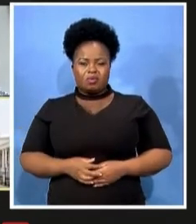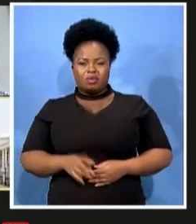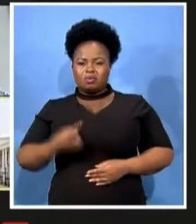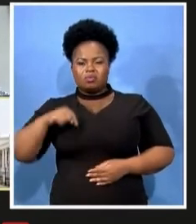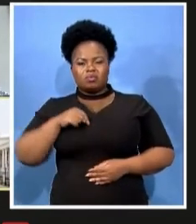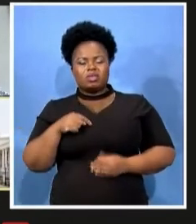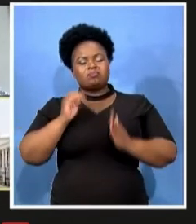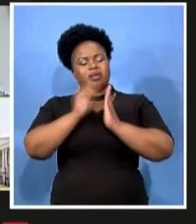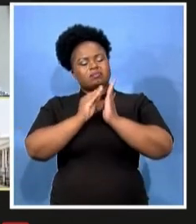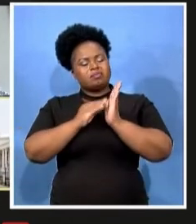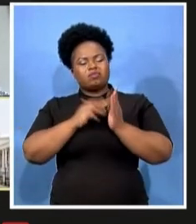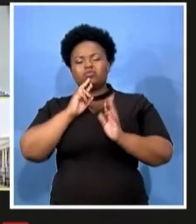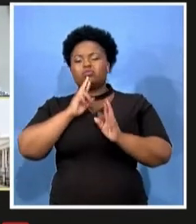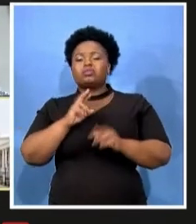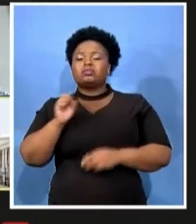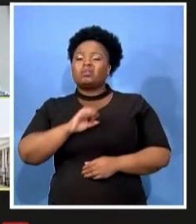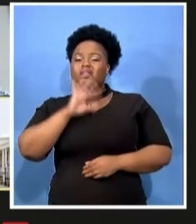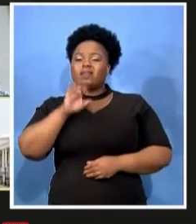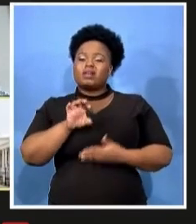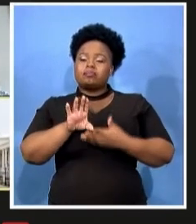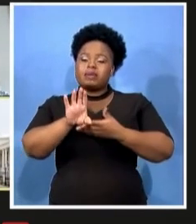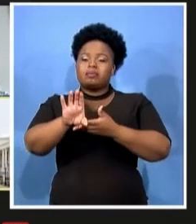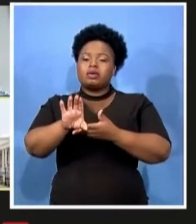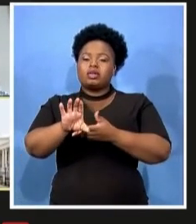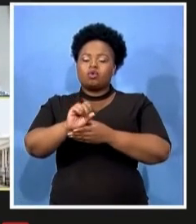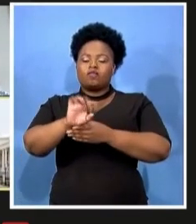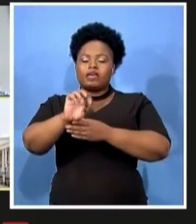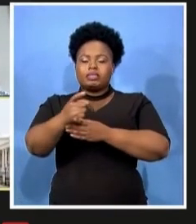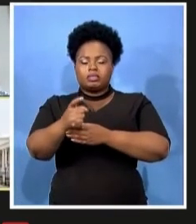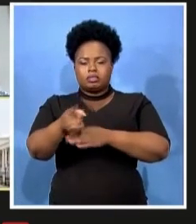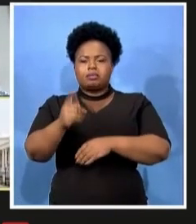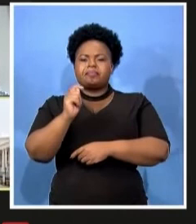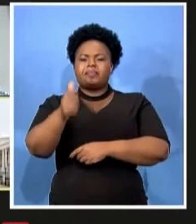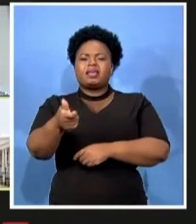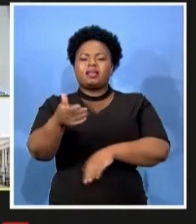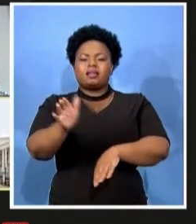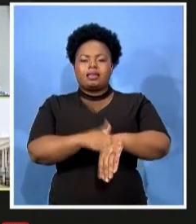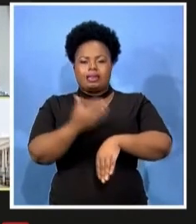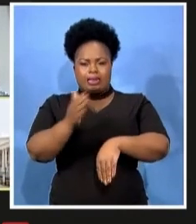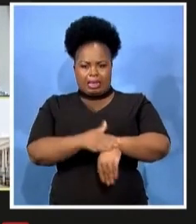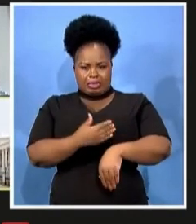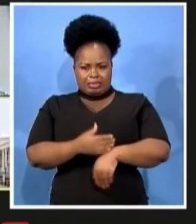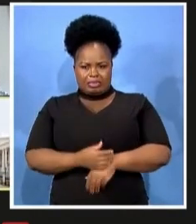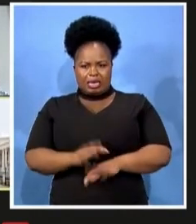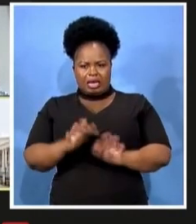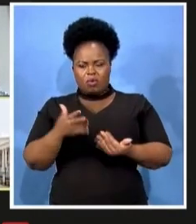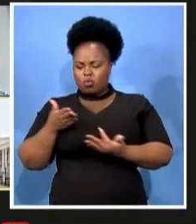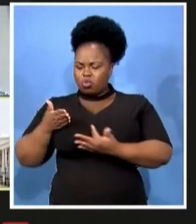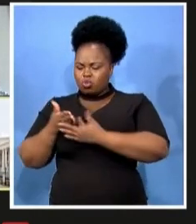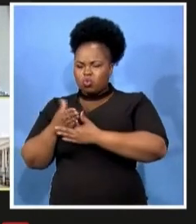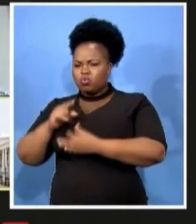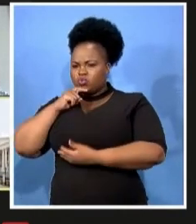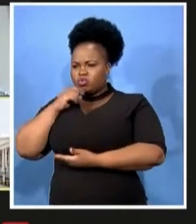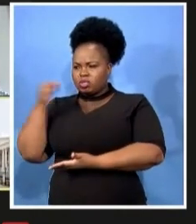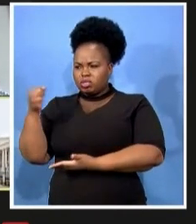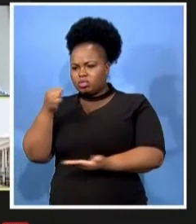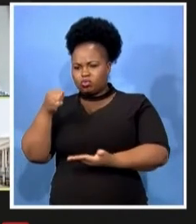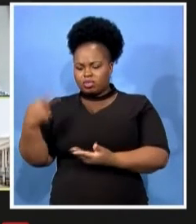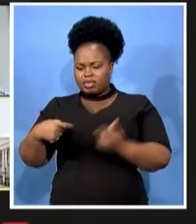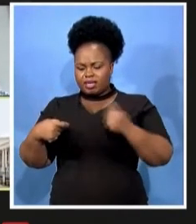vaccine was late, and the payment made was through Solidarity Fund, a non-governmental initiative. For